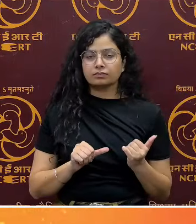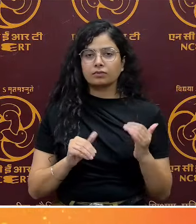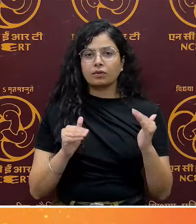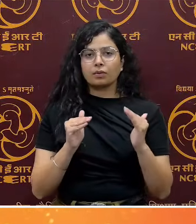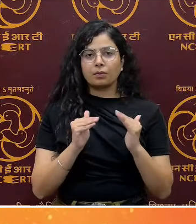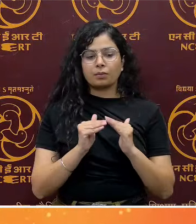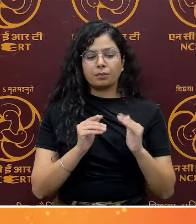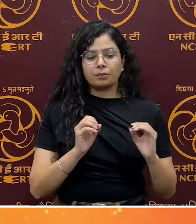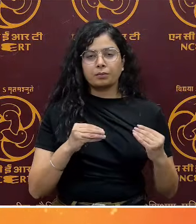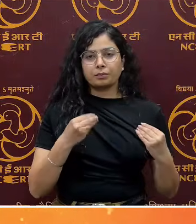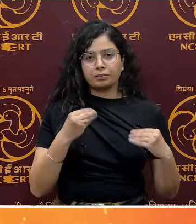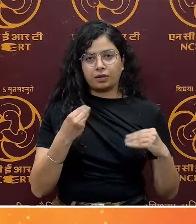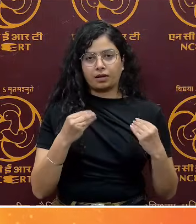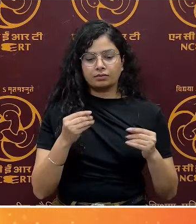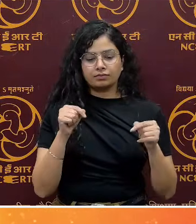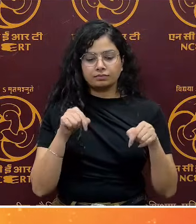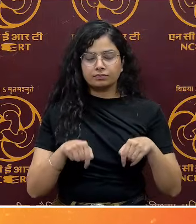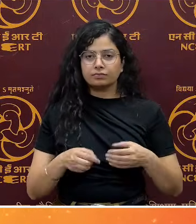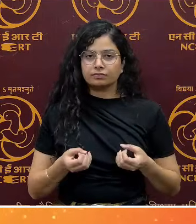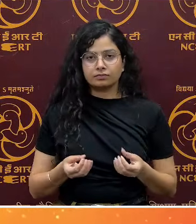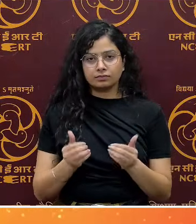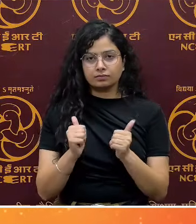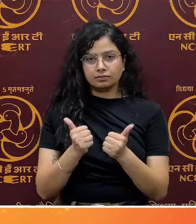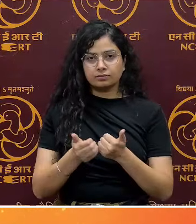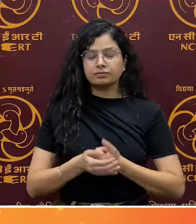we will start simulation here.